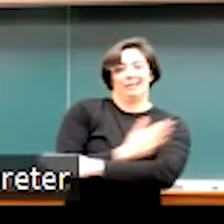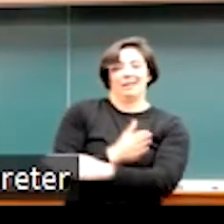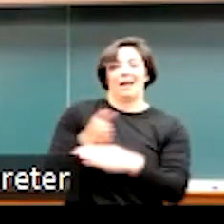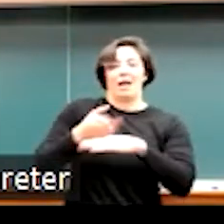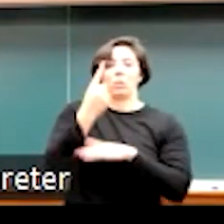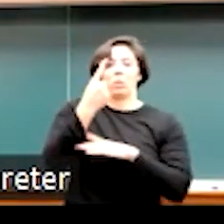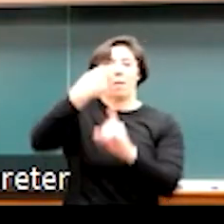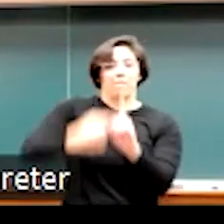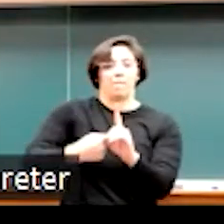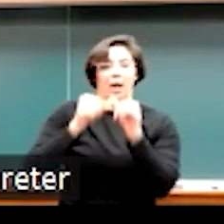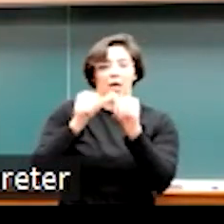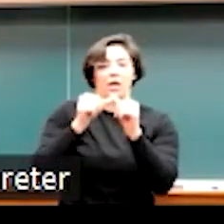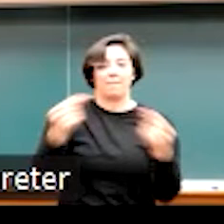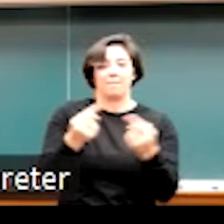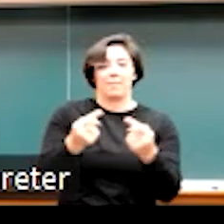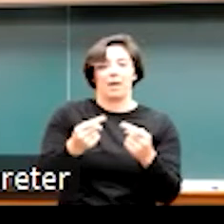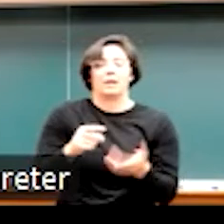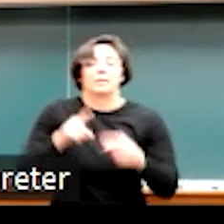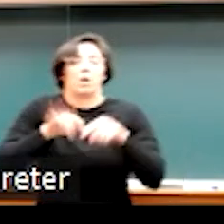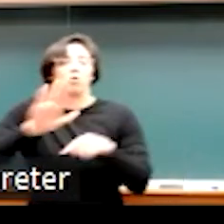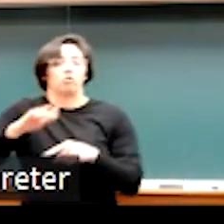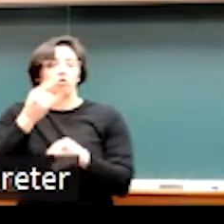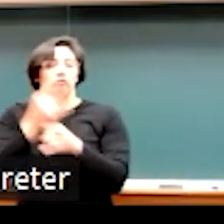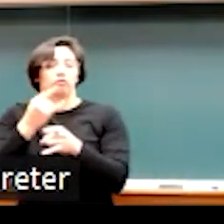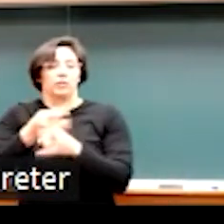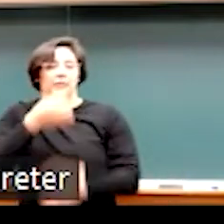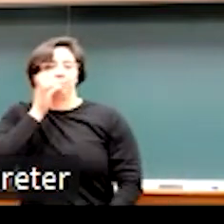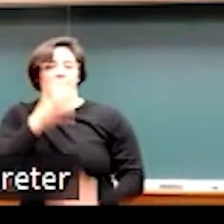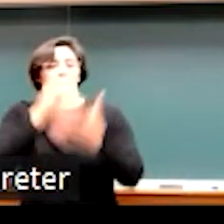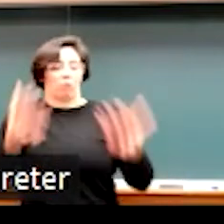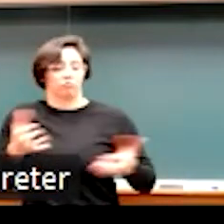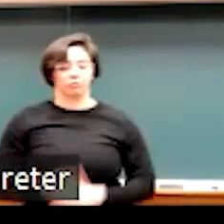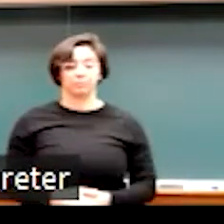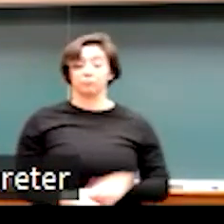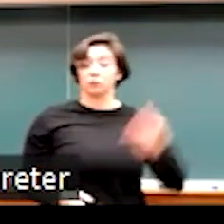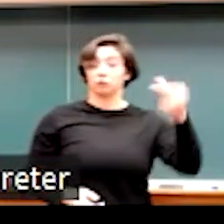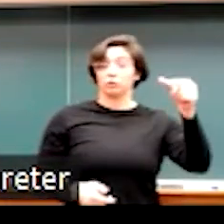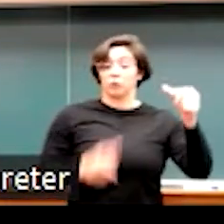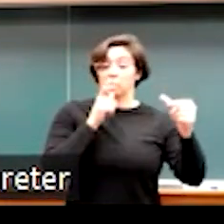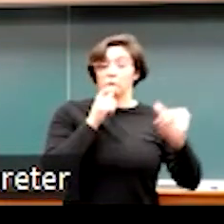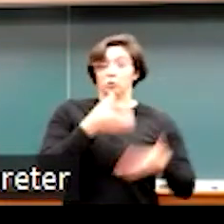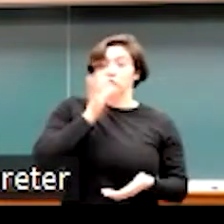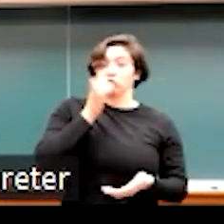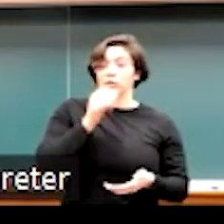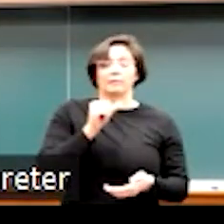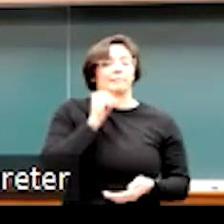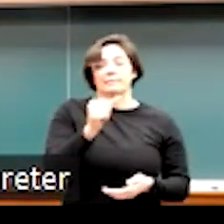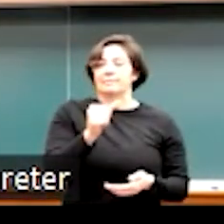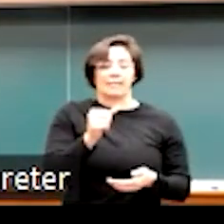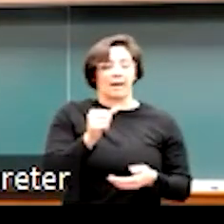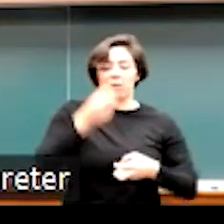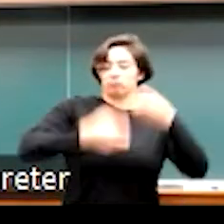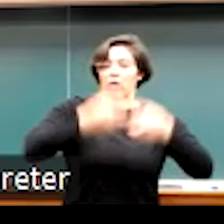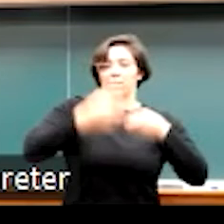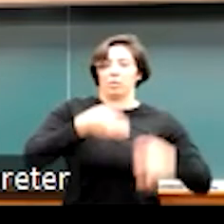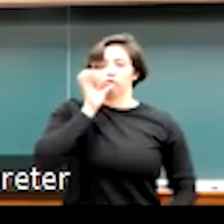month pain, depending on their drinking status. Okay, so in green, we have people who drink, but are considered non-problem